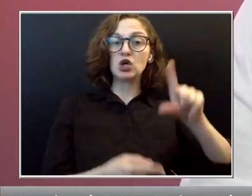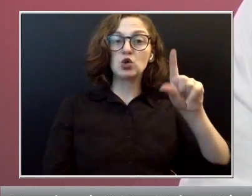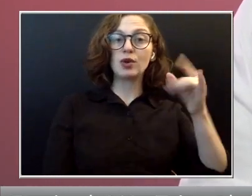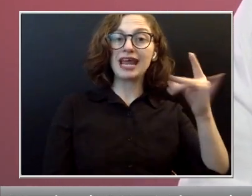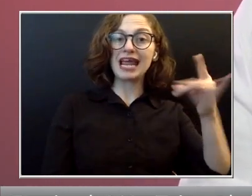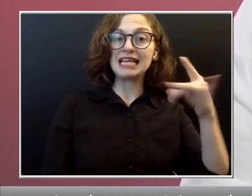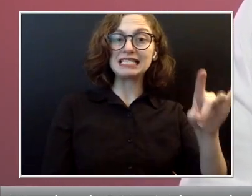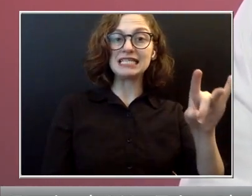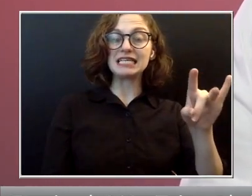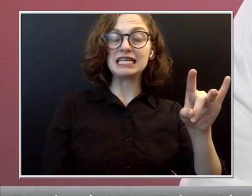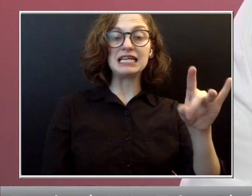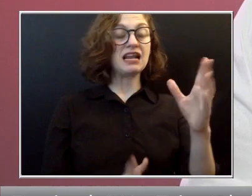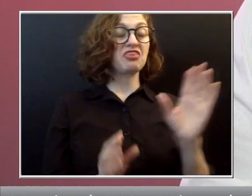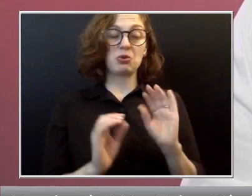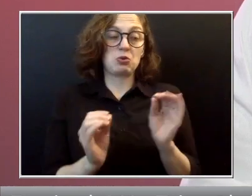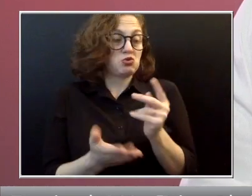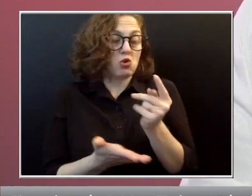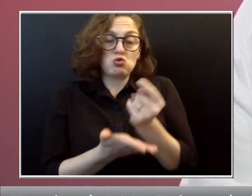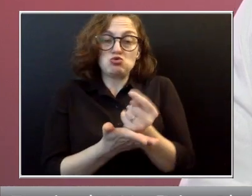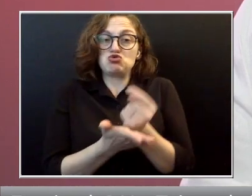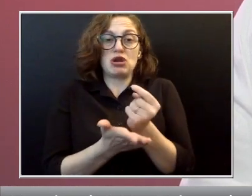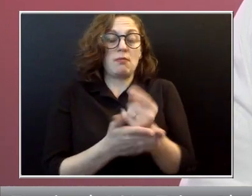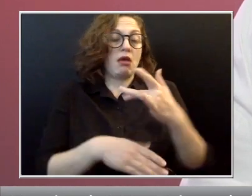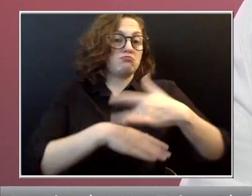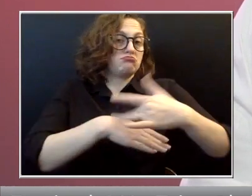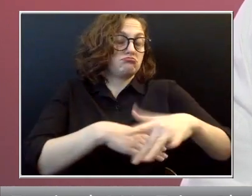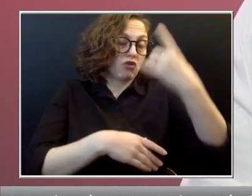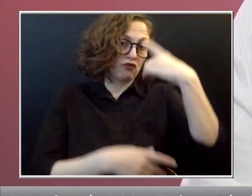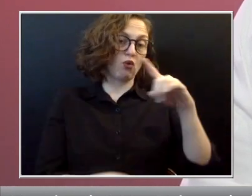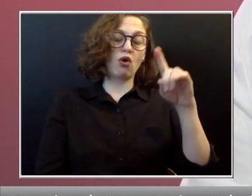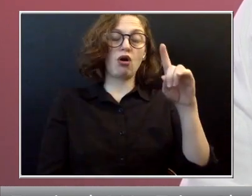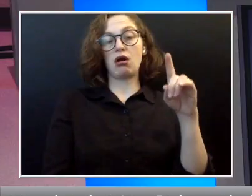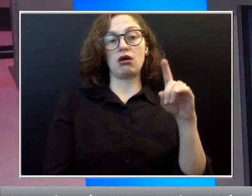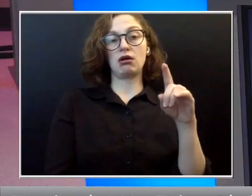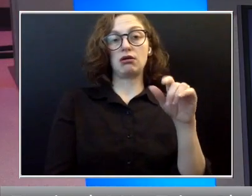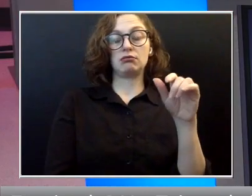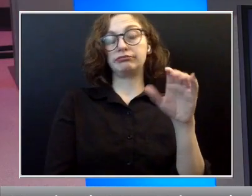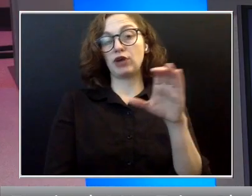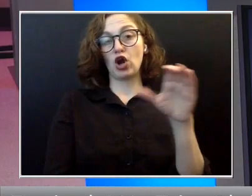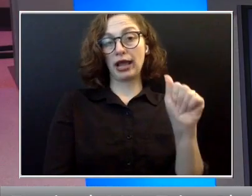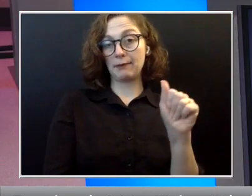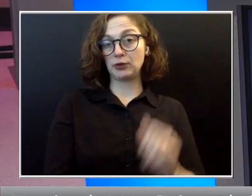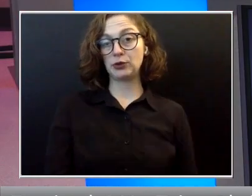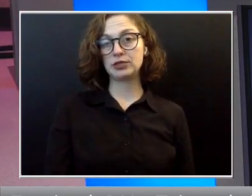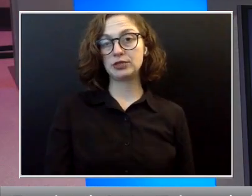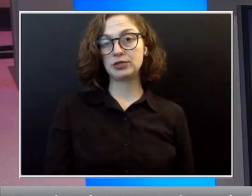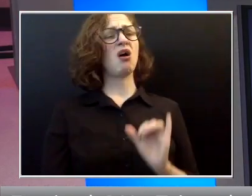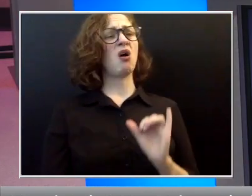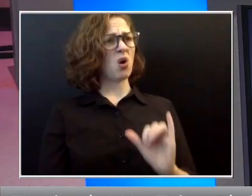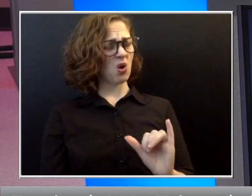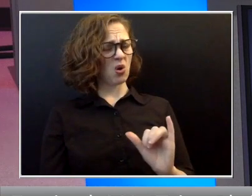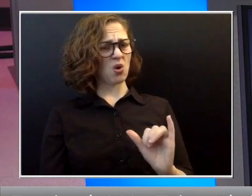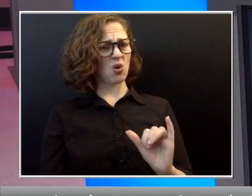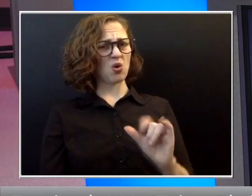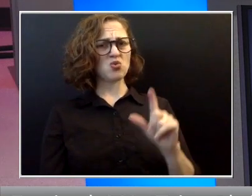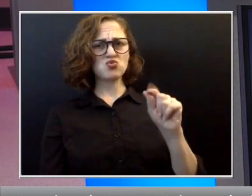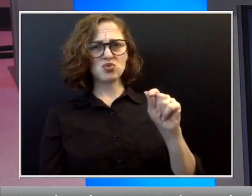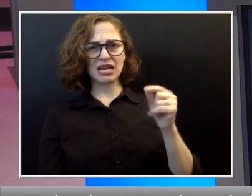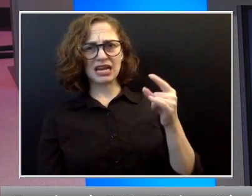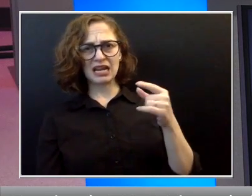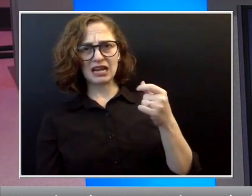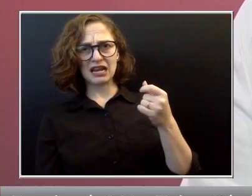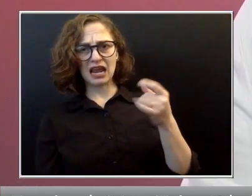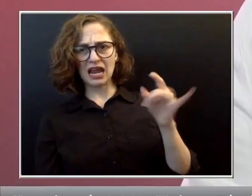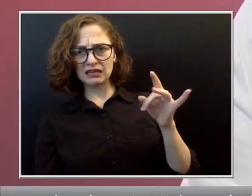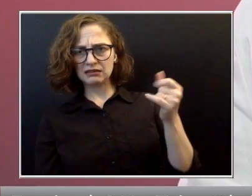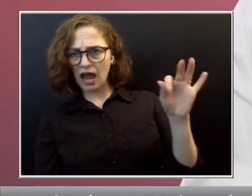So again, there was not much interest to diagnose it. Very recently, 2019? Yeah, since 2019, we have been having